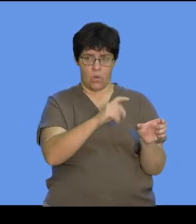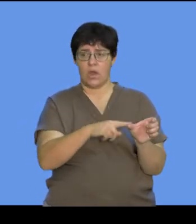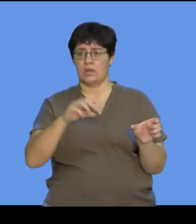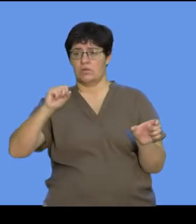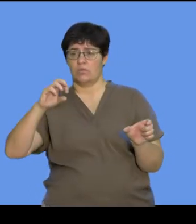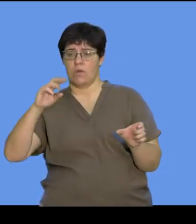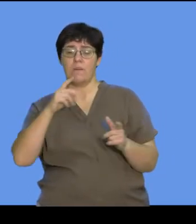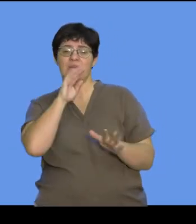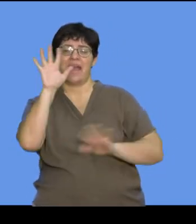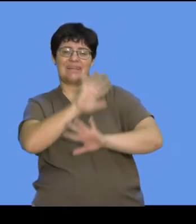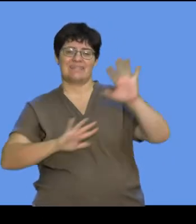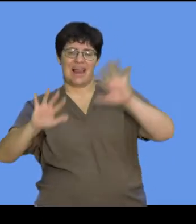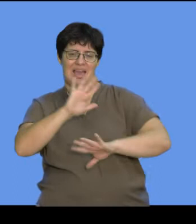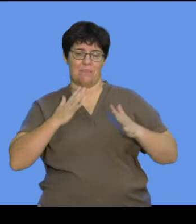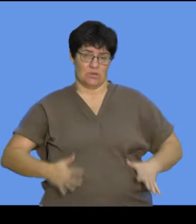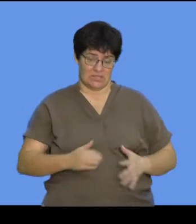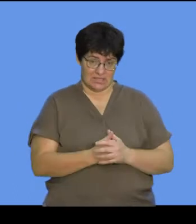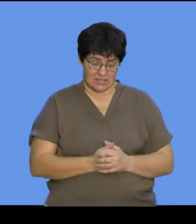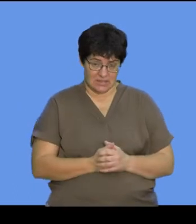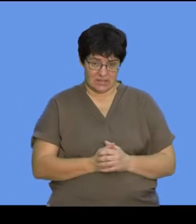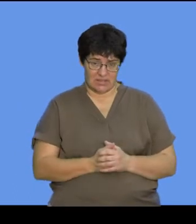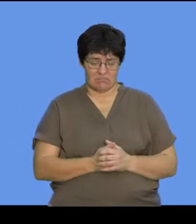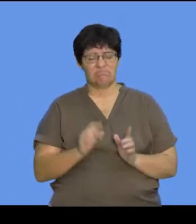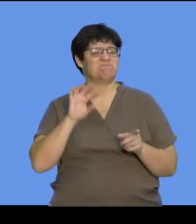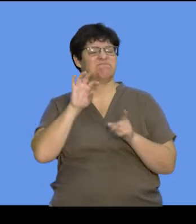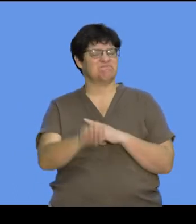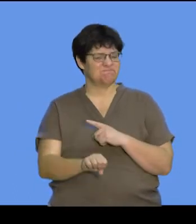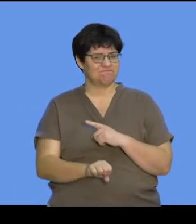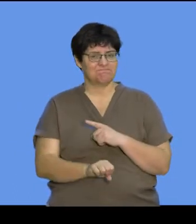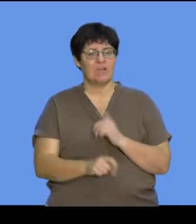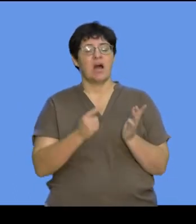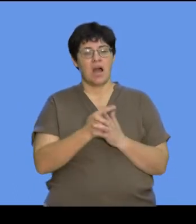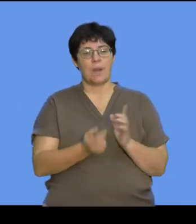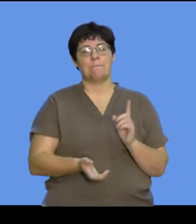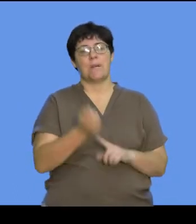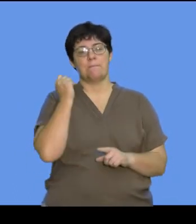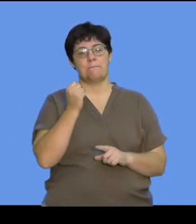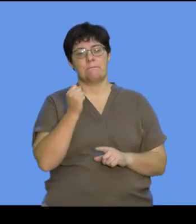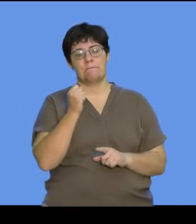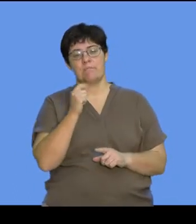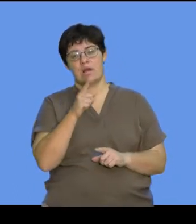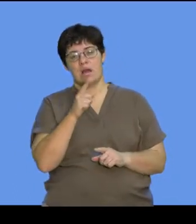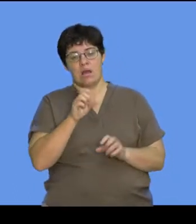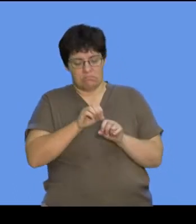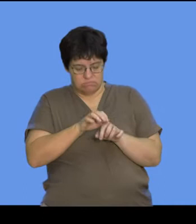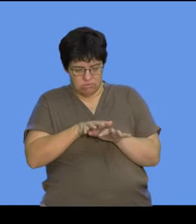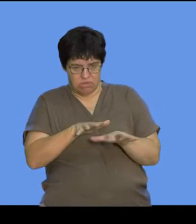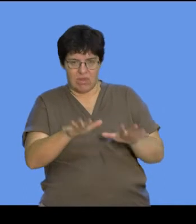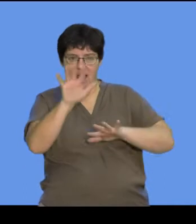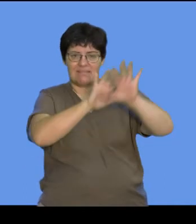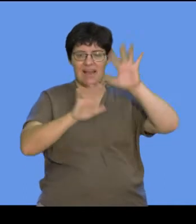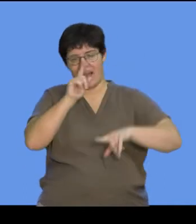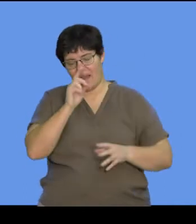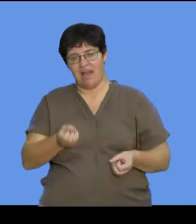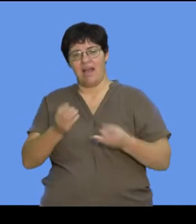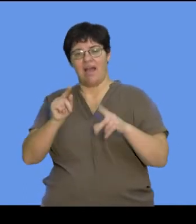which refers to color bodies. And this is indicative of how the chromosome basically stains with different colors